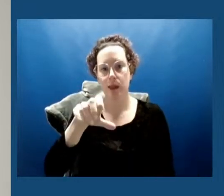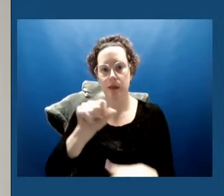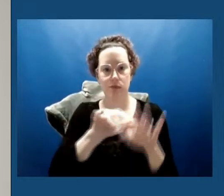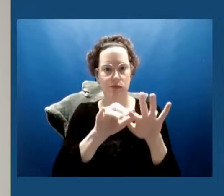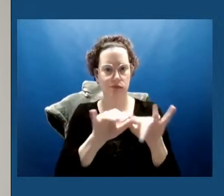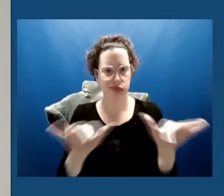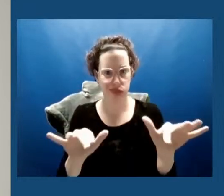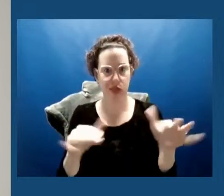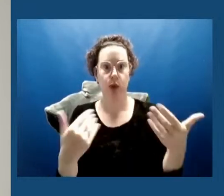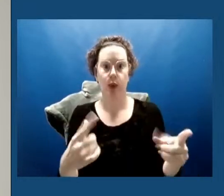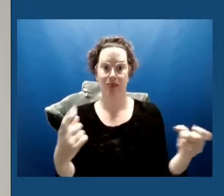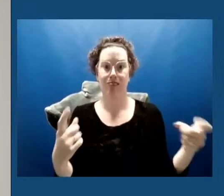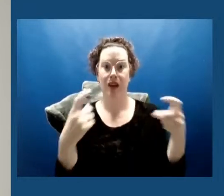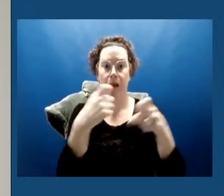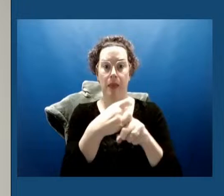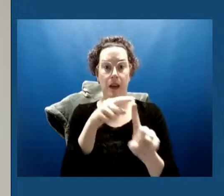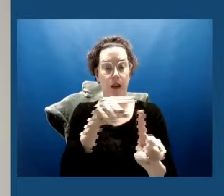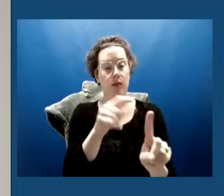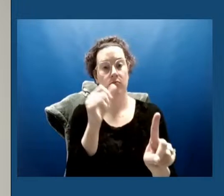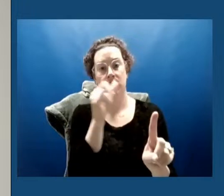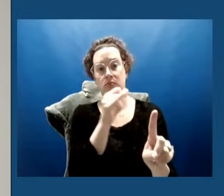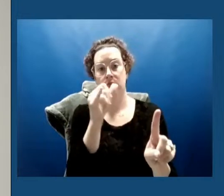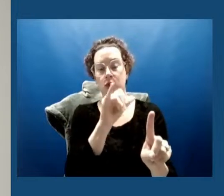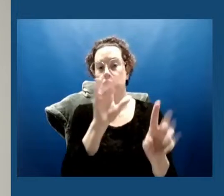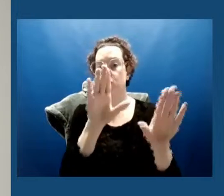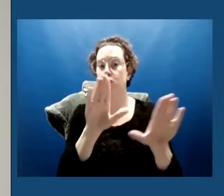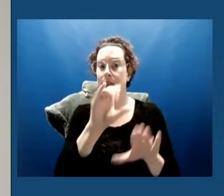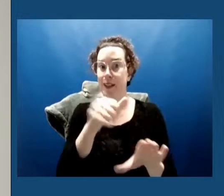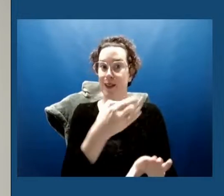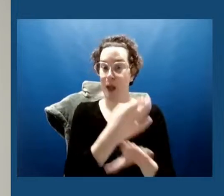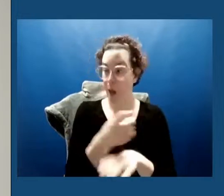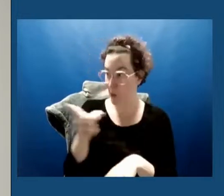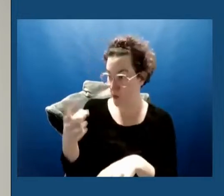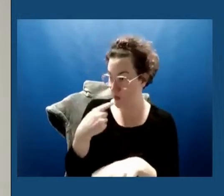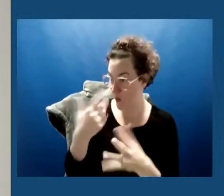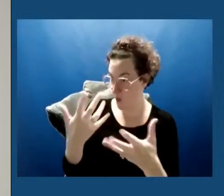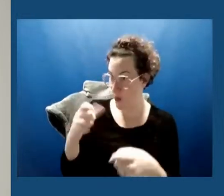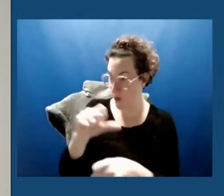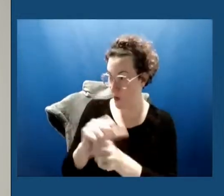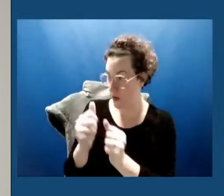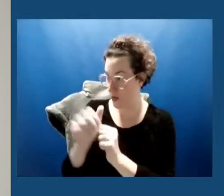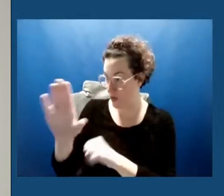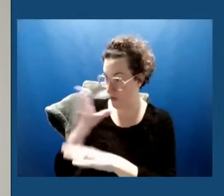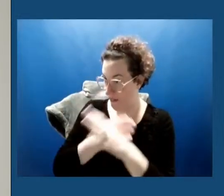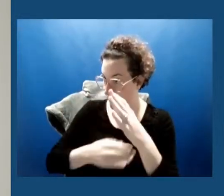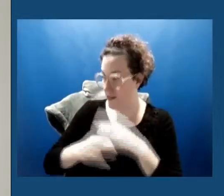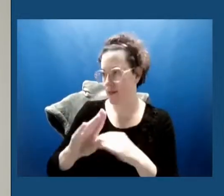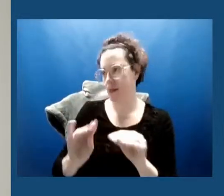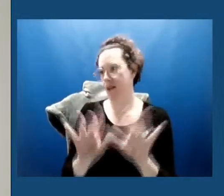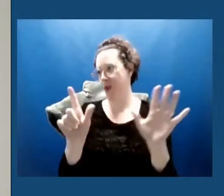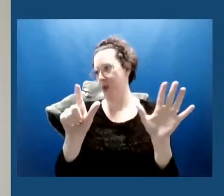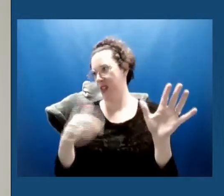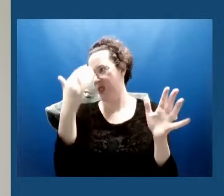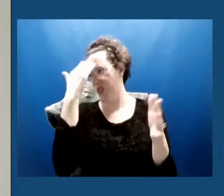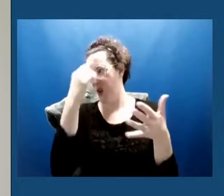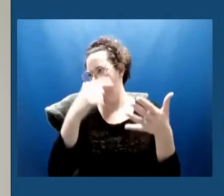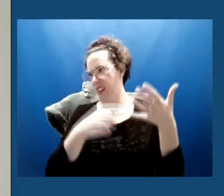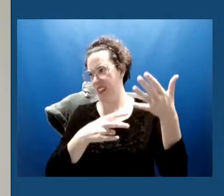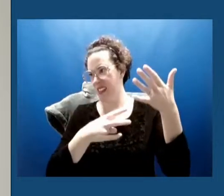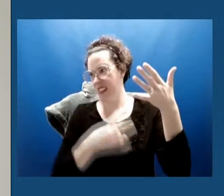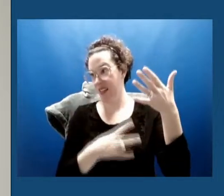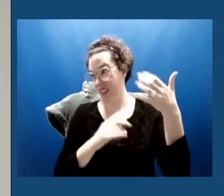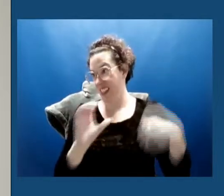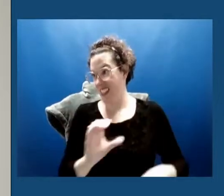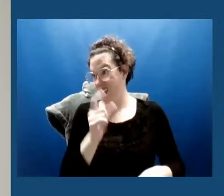And those are amazing jobs. Like you were saying, you want to work with your hands. Obviously, you need to know all of these C's, but we got to get on